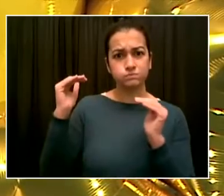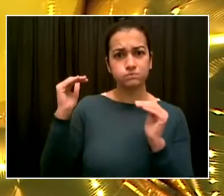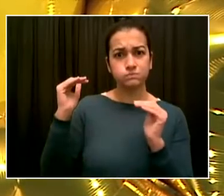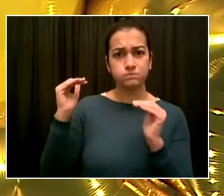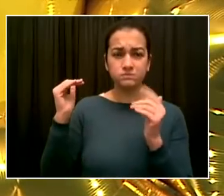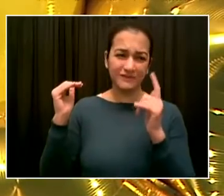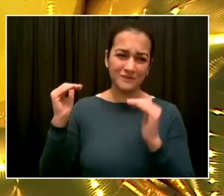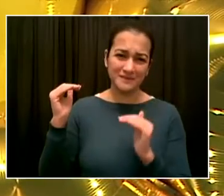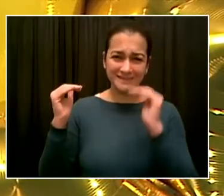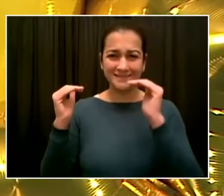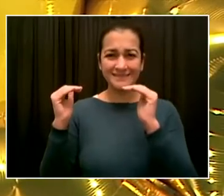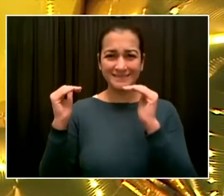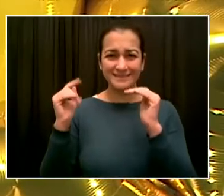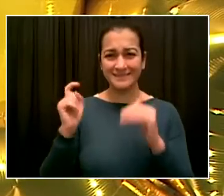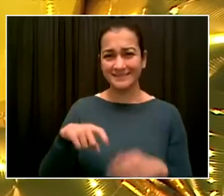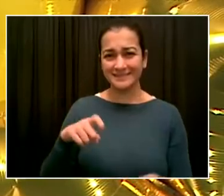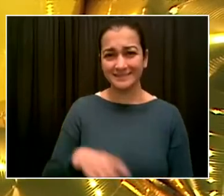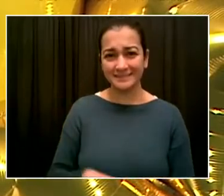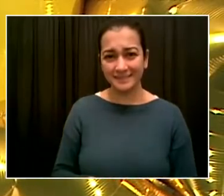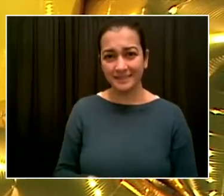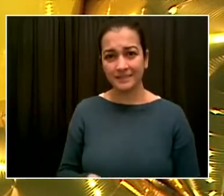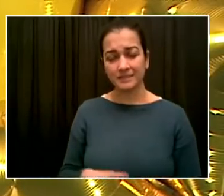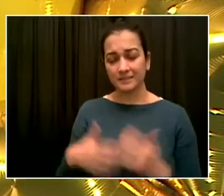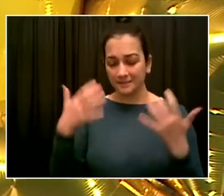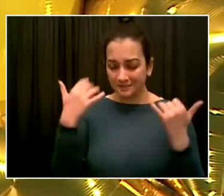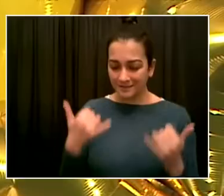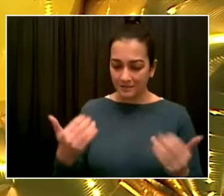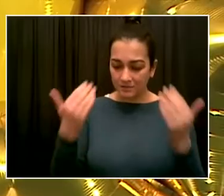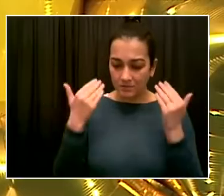get us out of the COVID era. Go ahead, Julia.